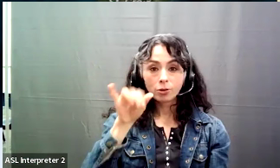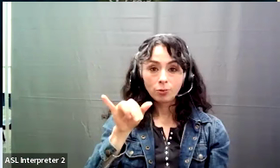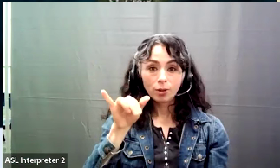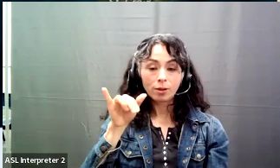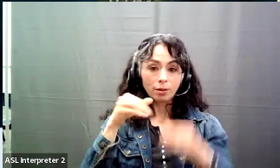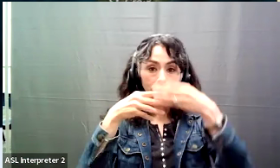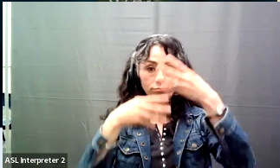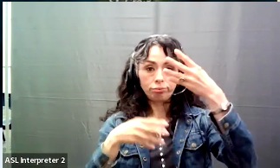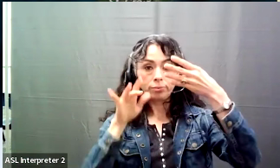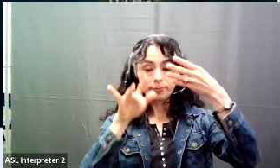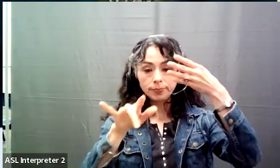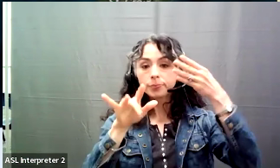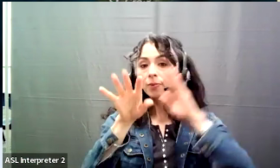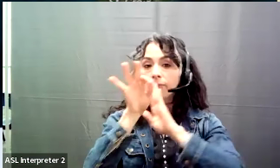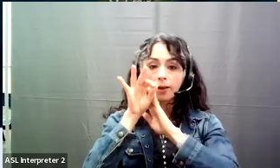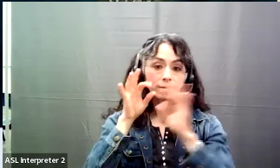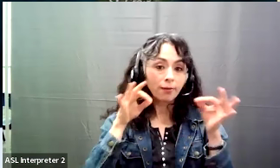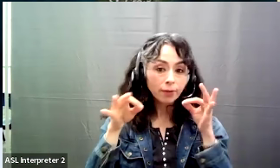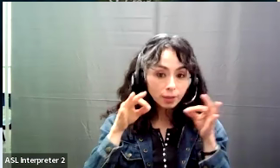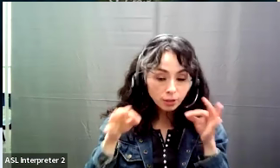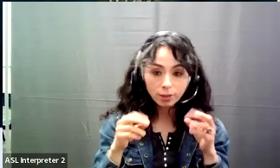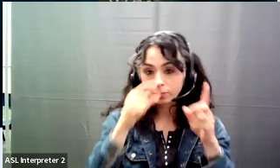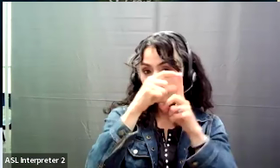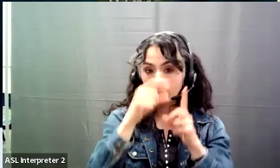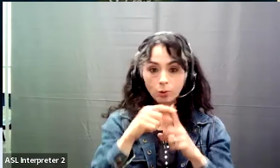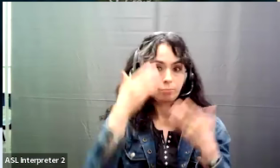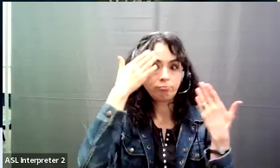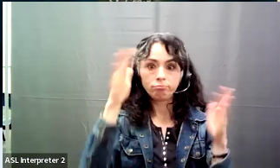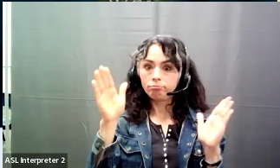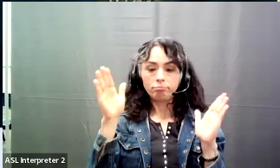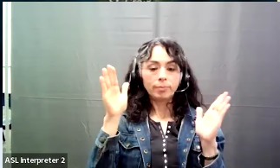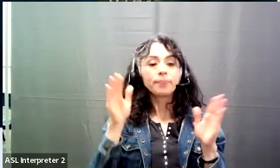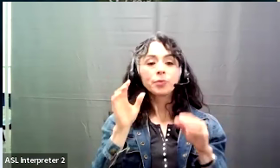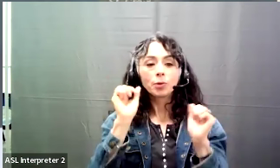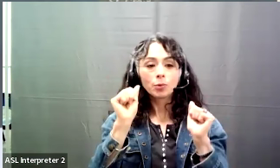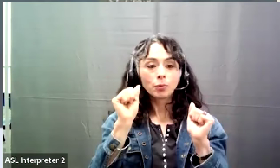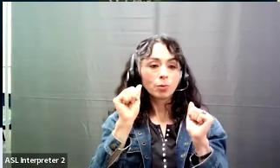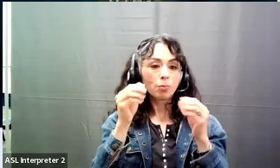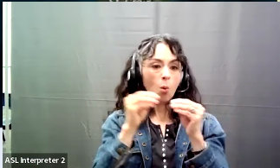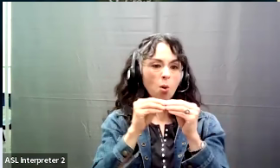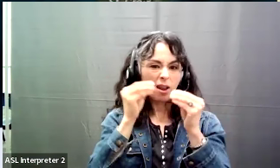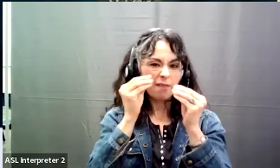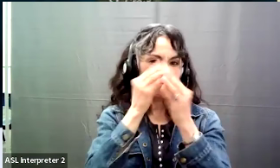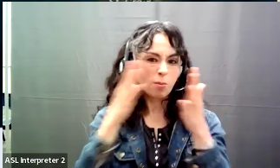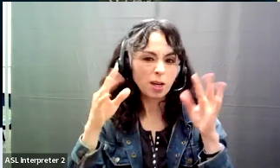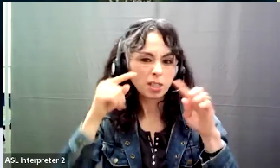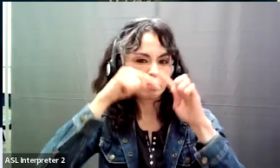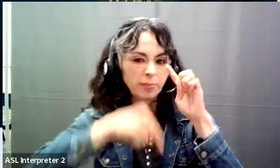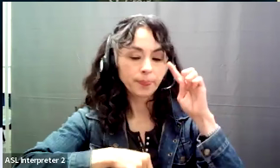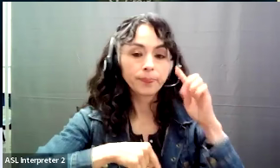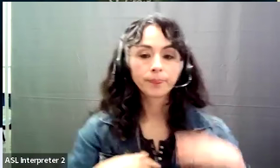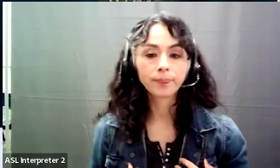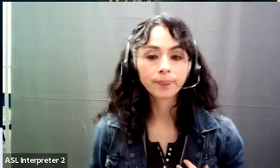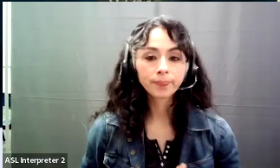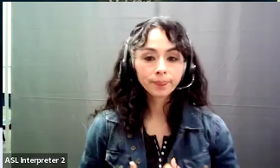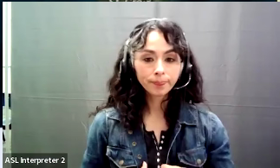find definitions or terms that you might not know, and you want to have some more detailed information, you can